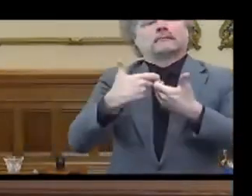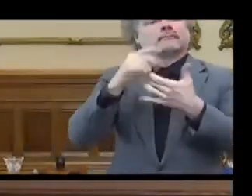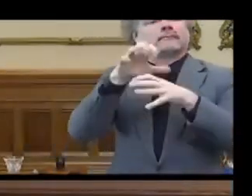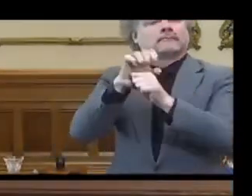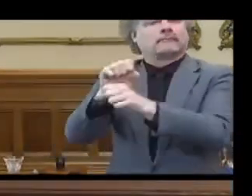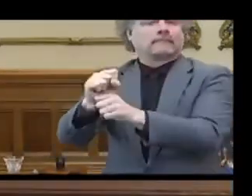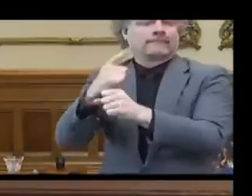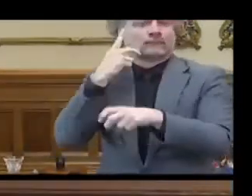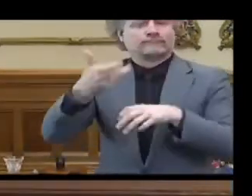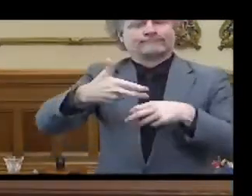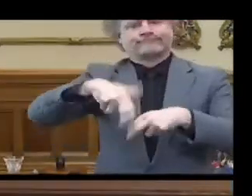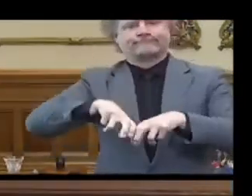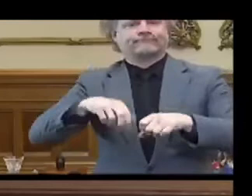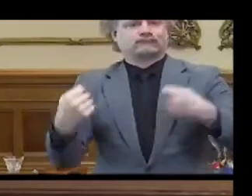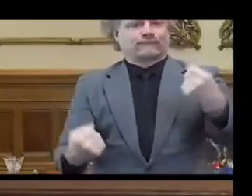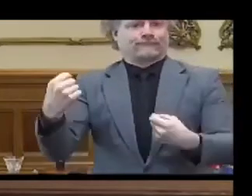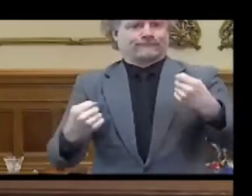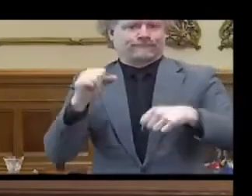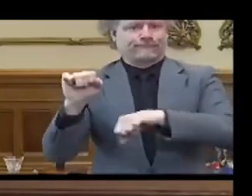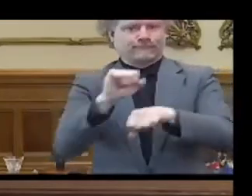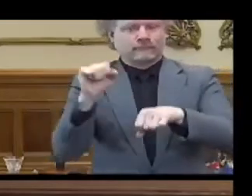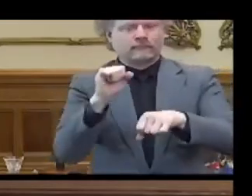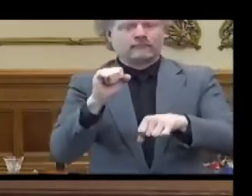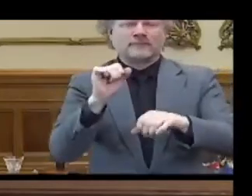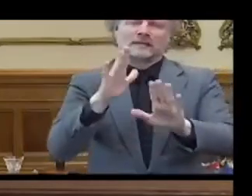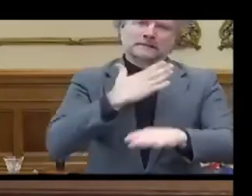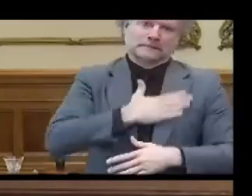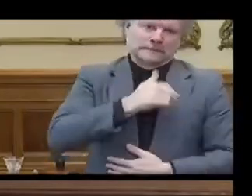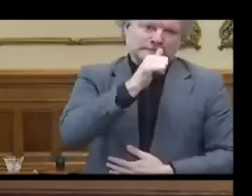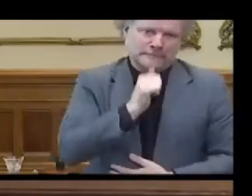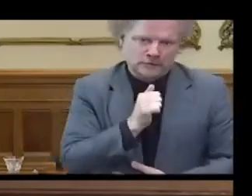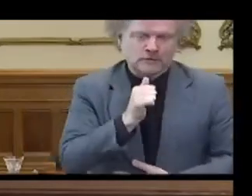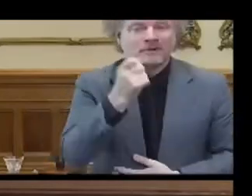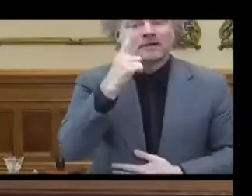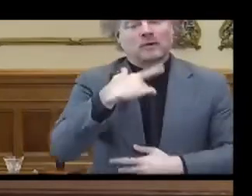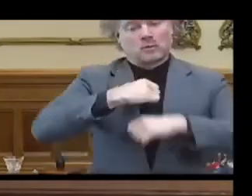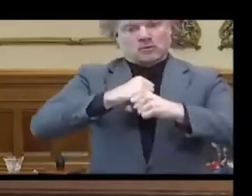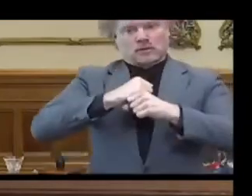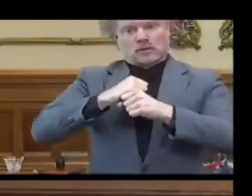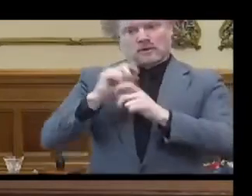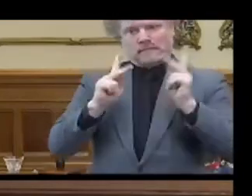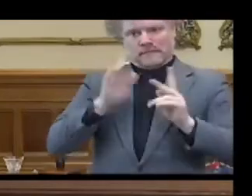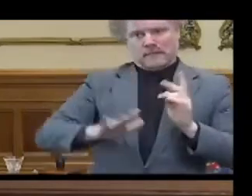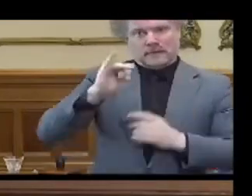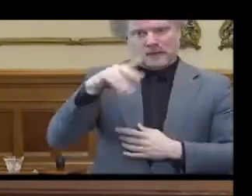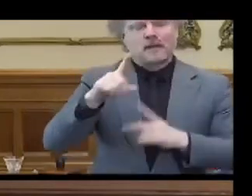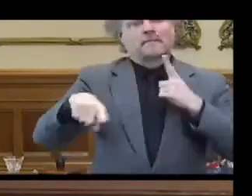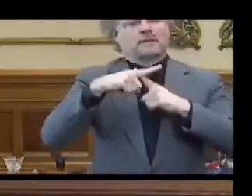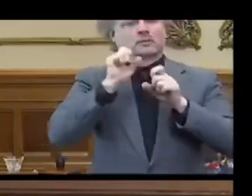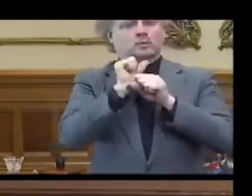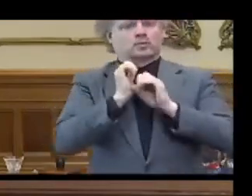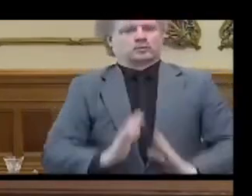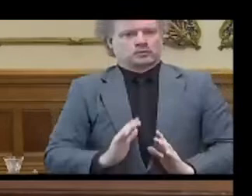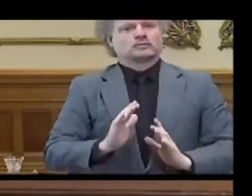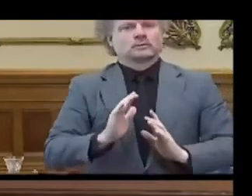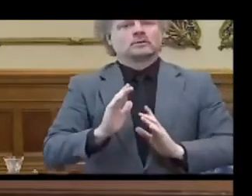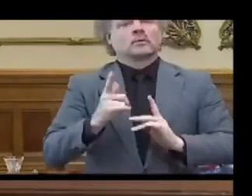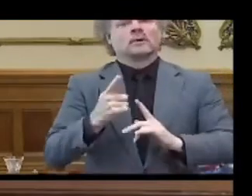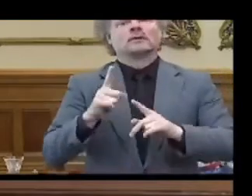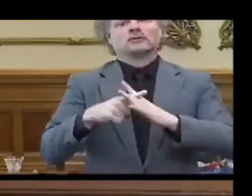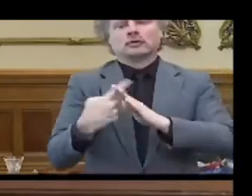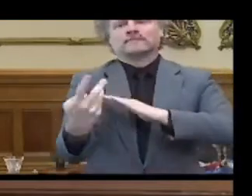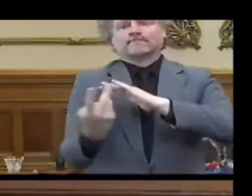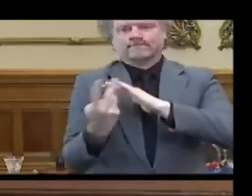exams. We ask for your patience as we're wanting to both protect Hoosiers and our employees as we start bringing drives